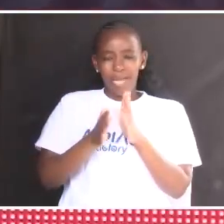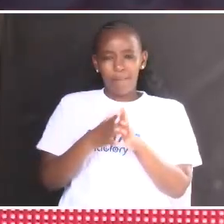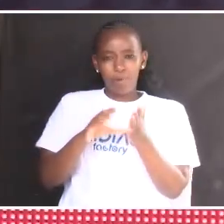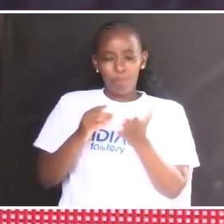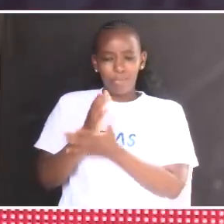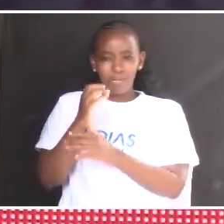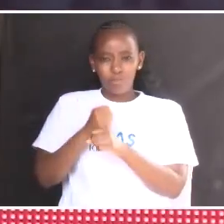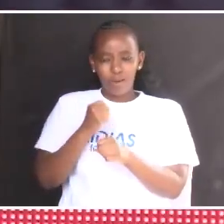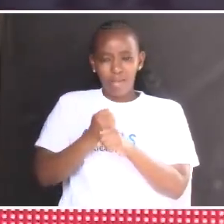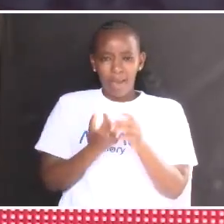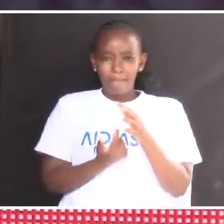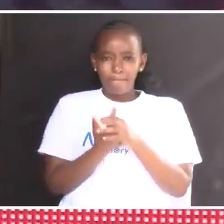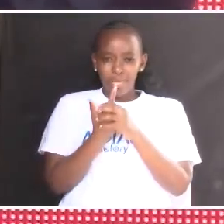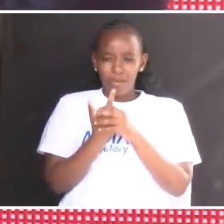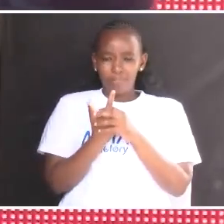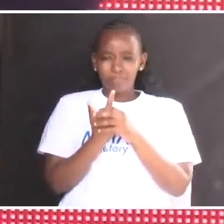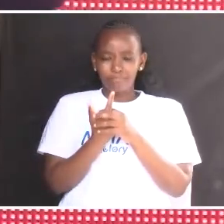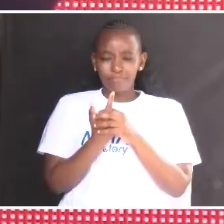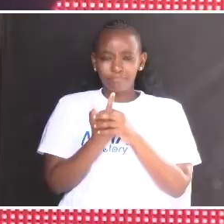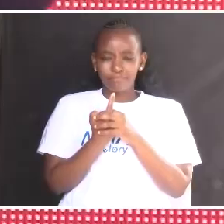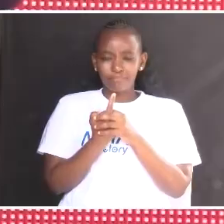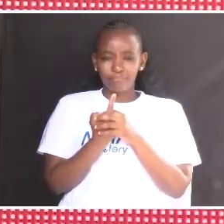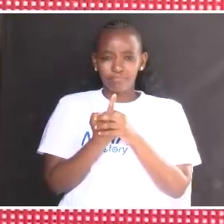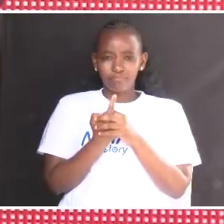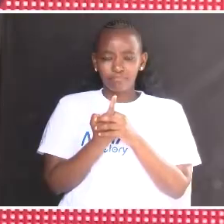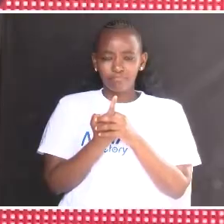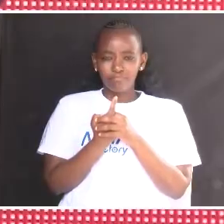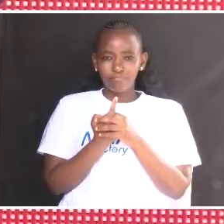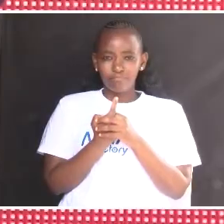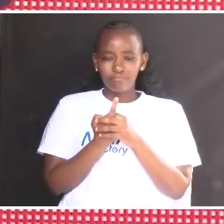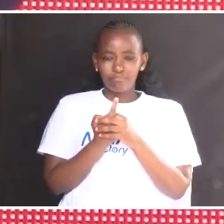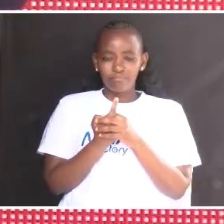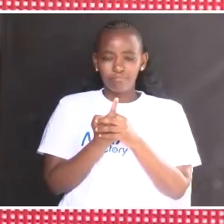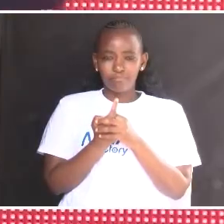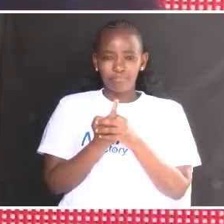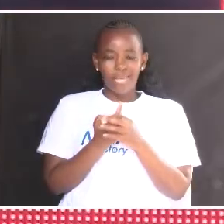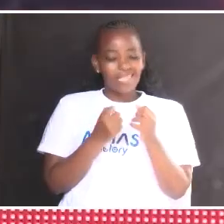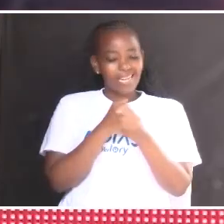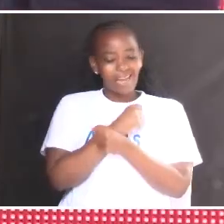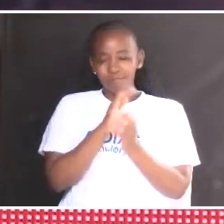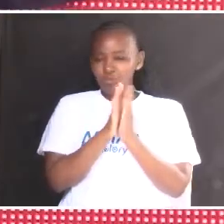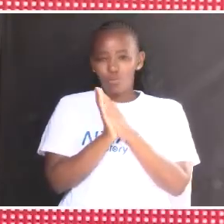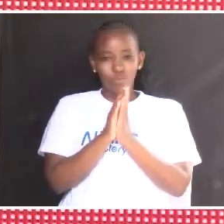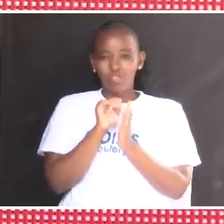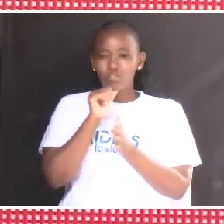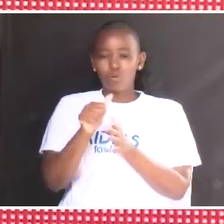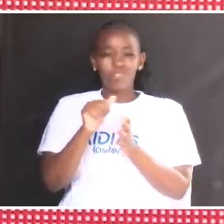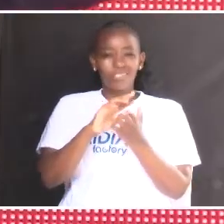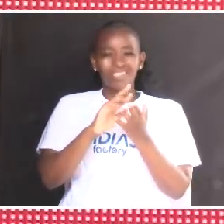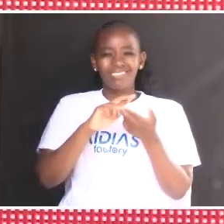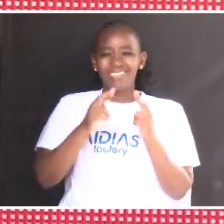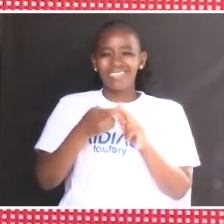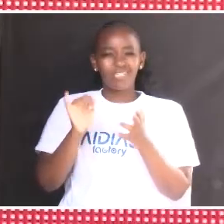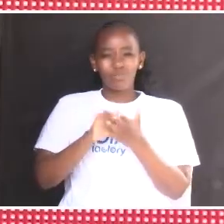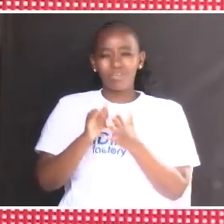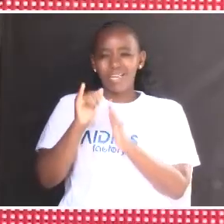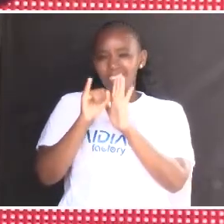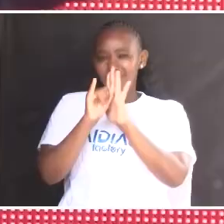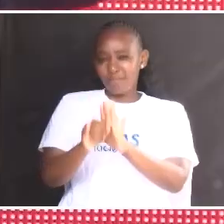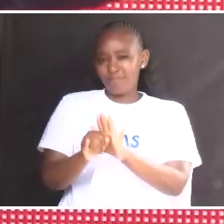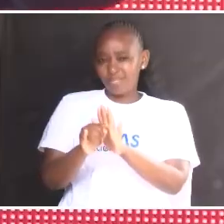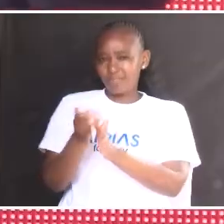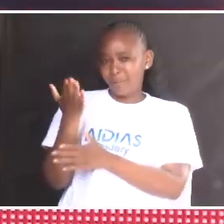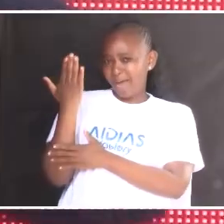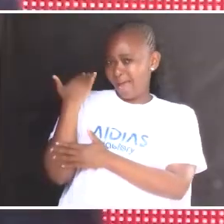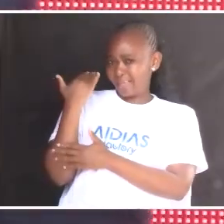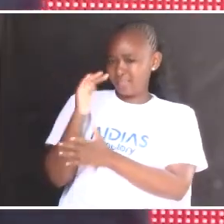So it appears in the course of me filming a love story. The love story is not related to that image that is behind. So